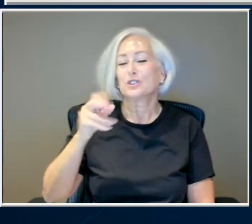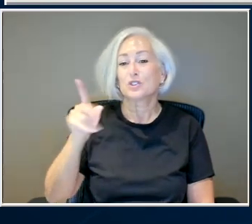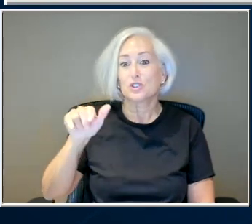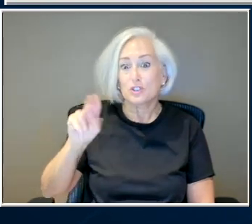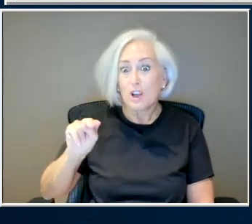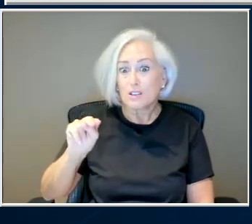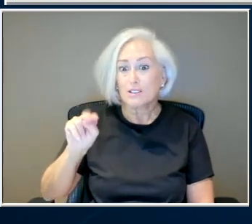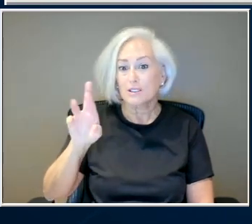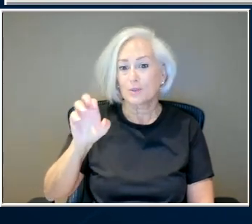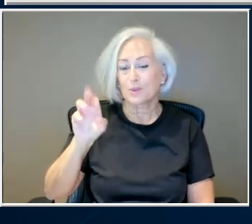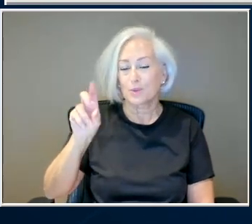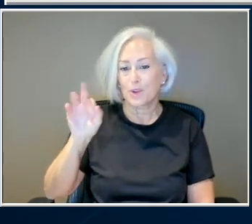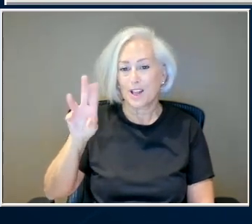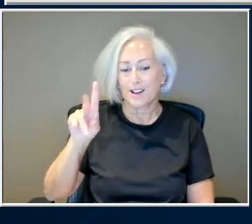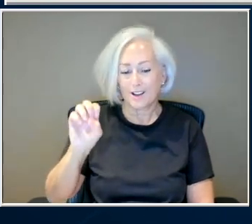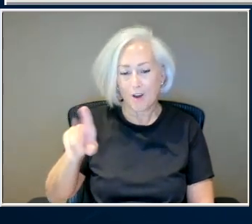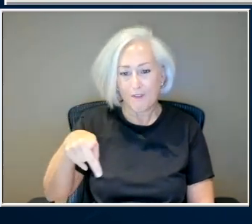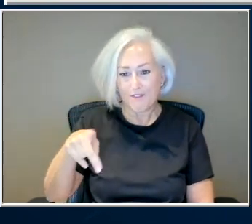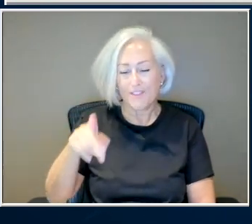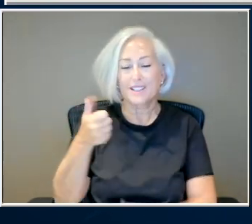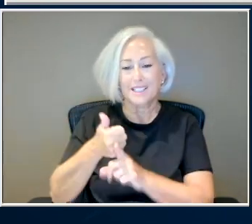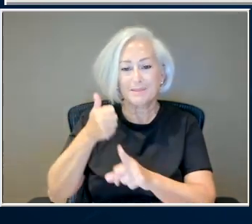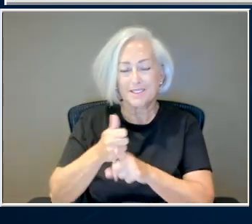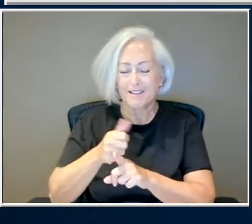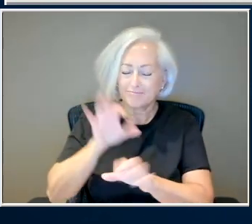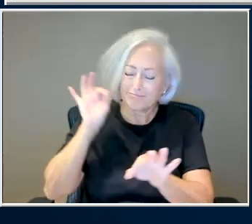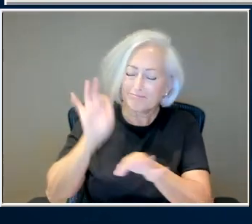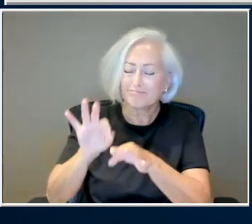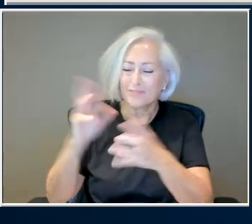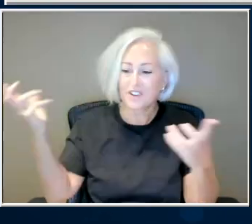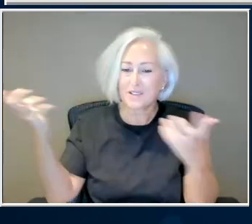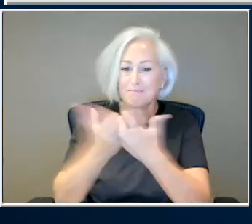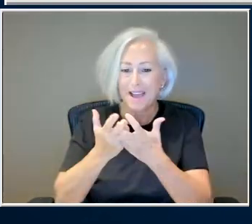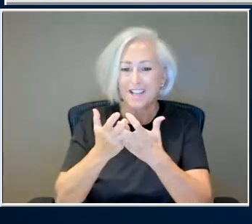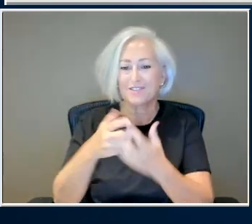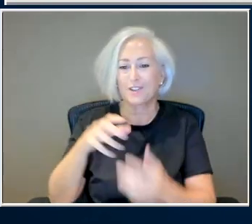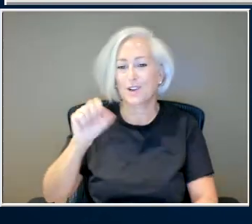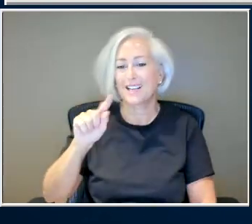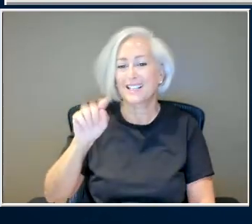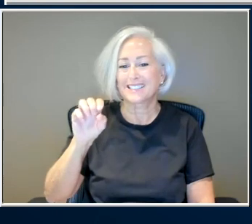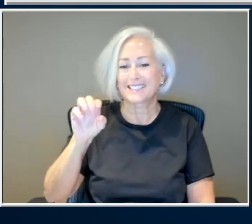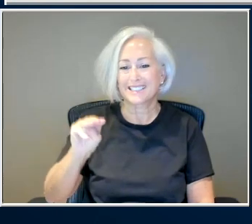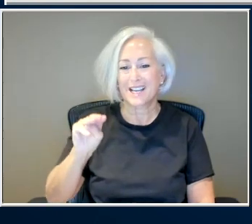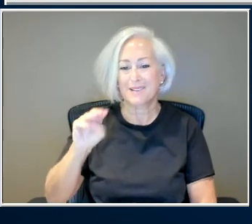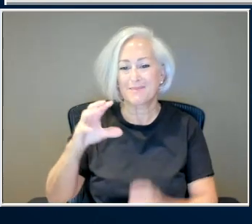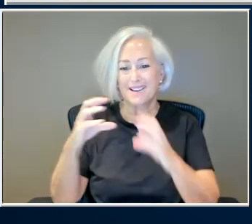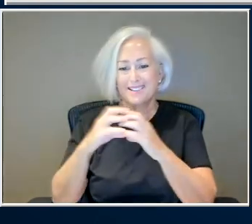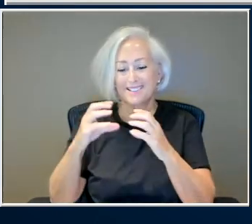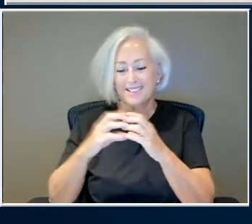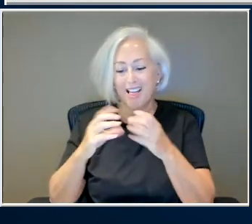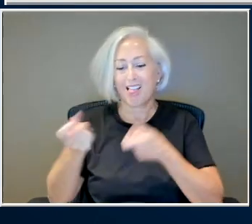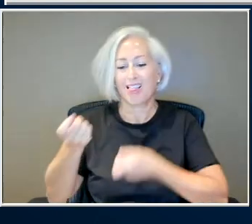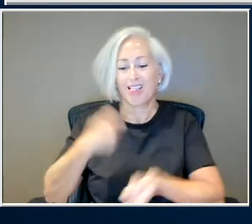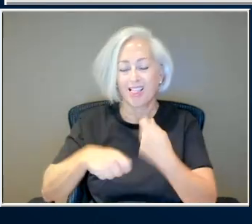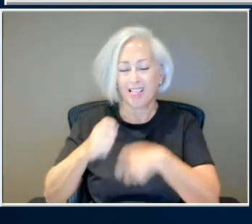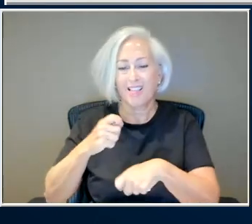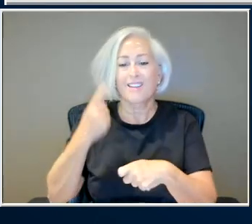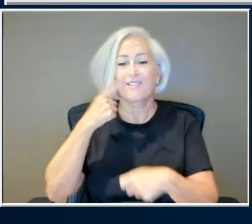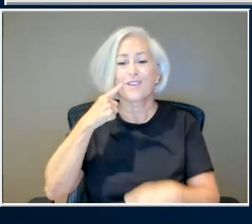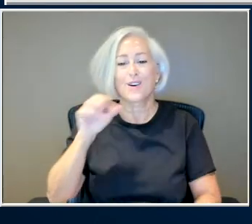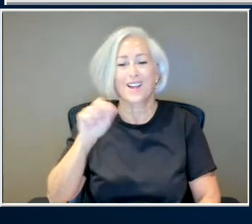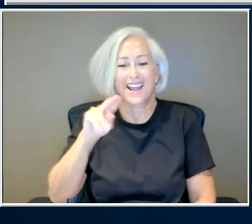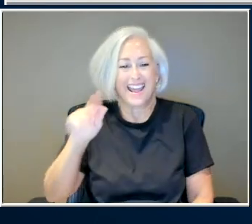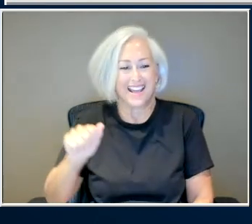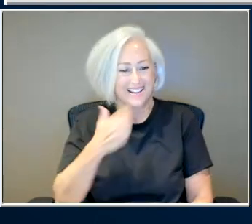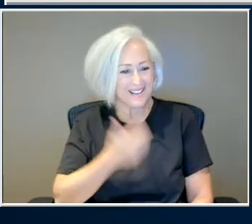a stem cell transplant, and now his cells are part of Anna's blood. Justin, good morning. Good morning.